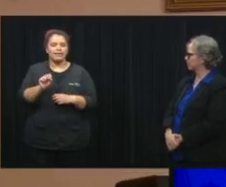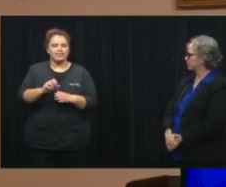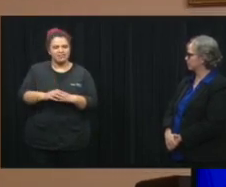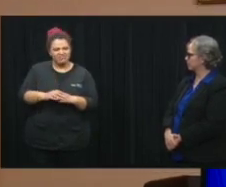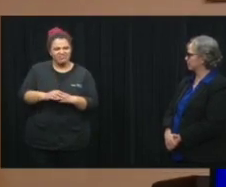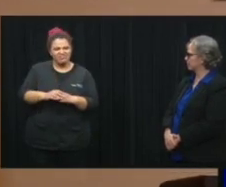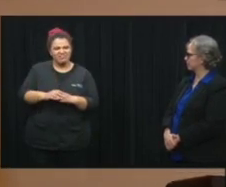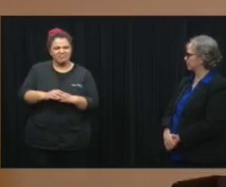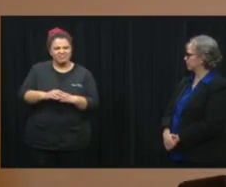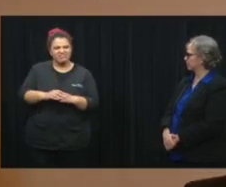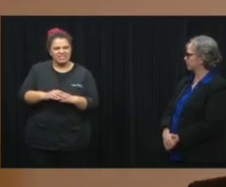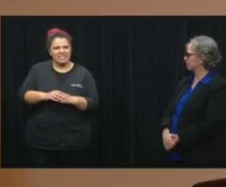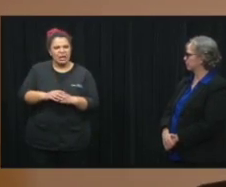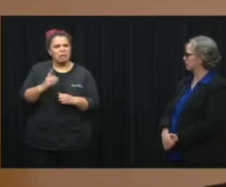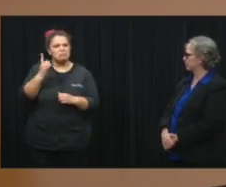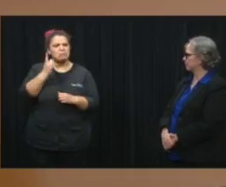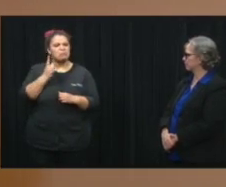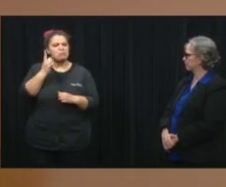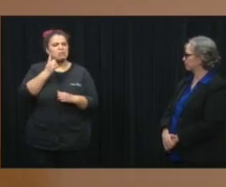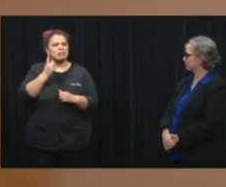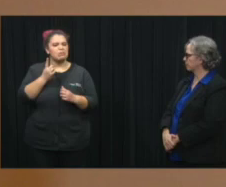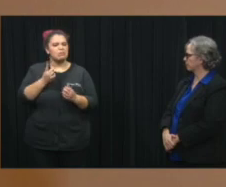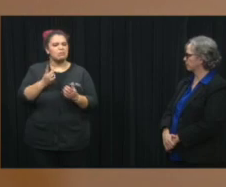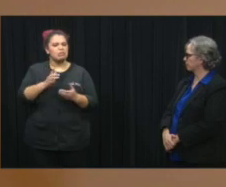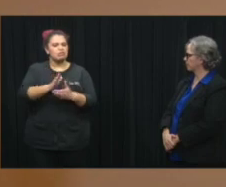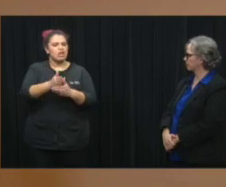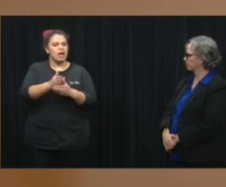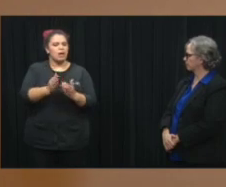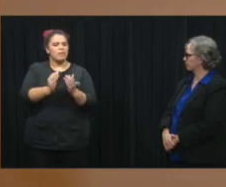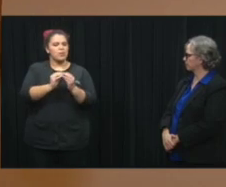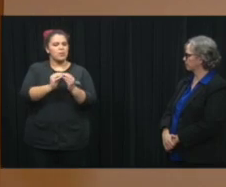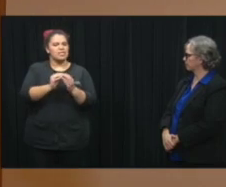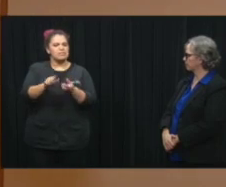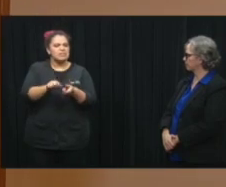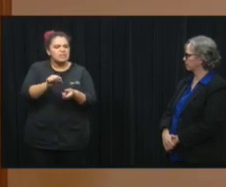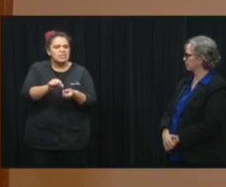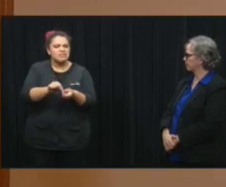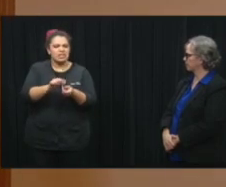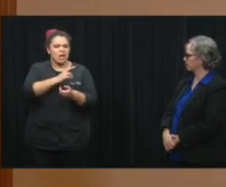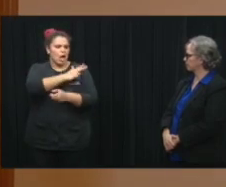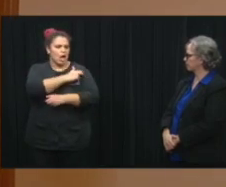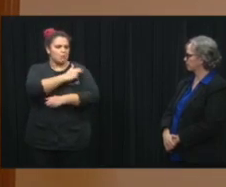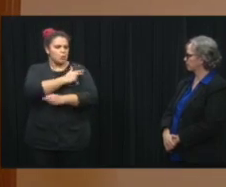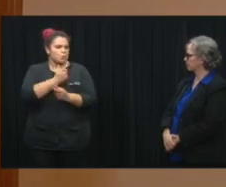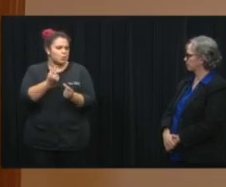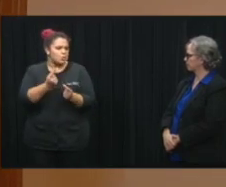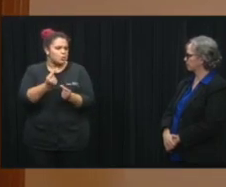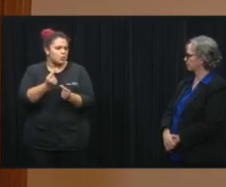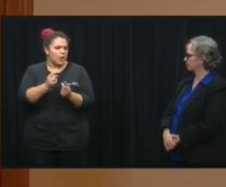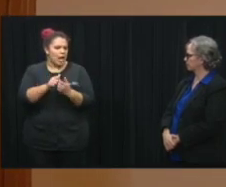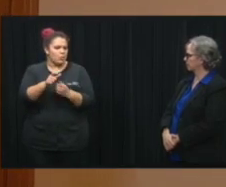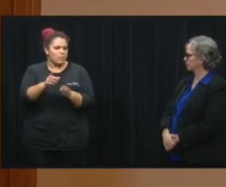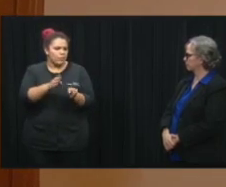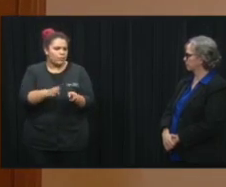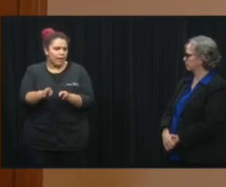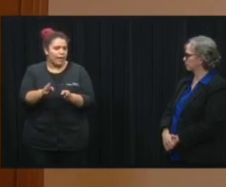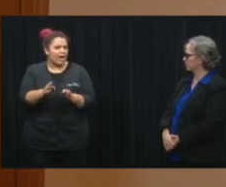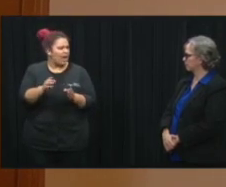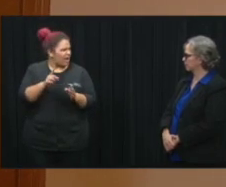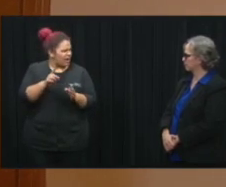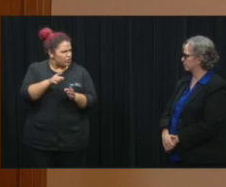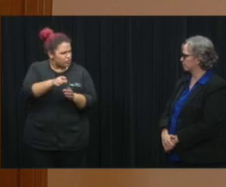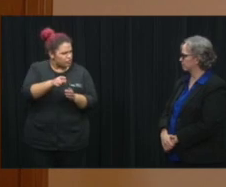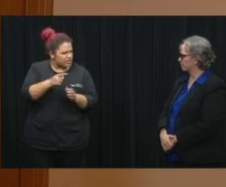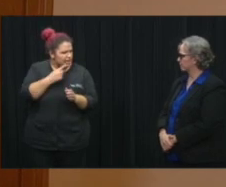more specific anecdotes about what hospitals are doing to prepare. I believe I just heard you say the Greater Columbus Convention Center